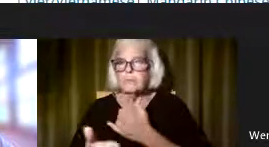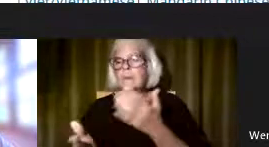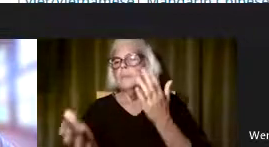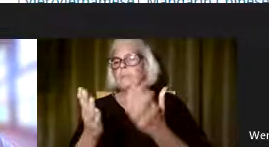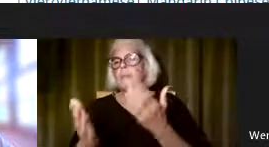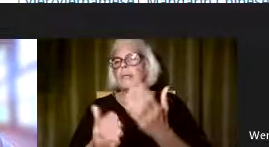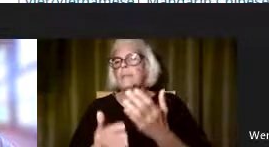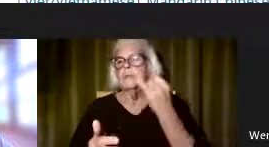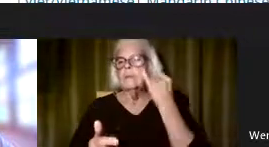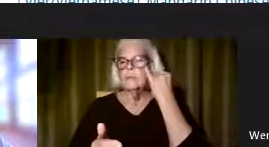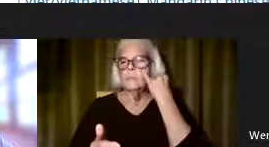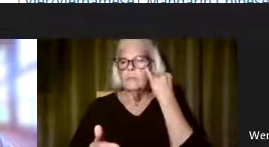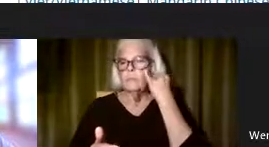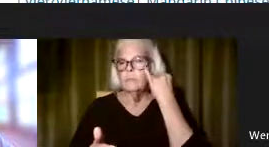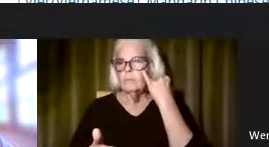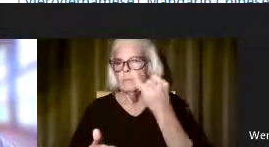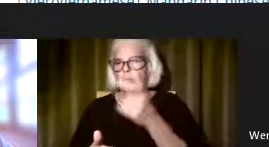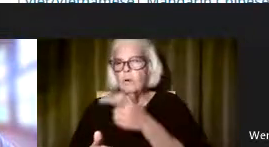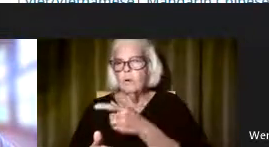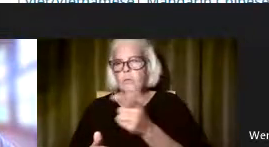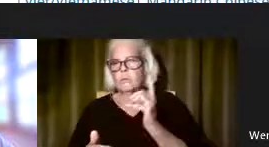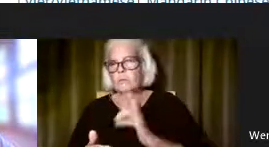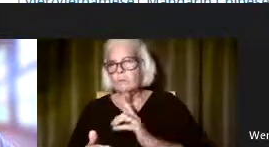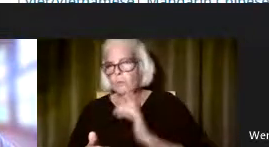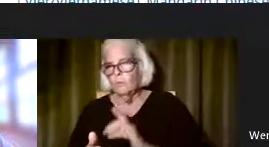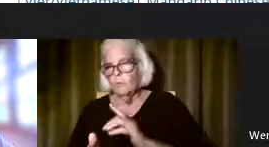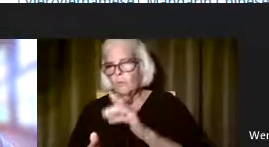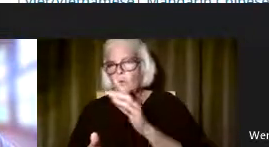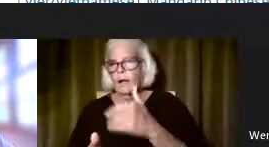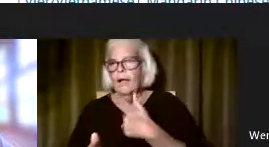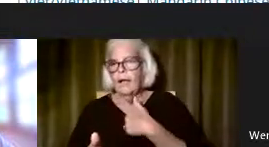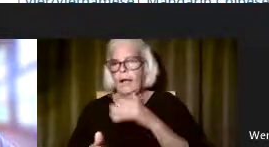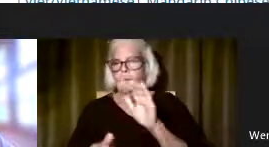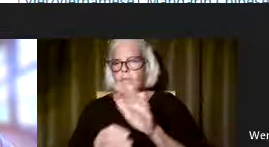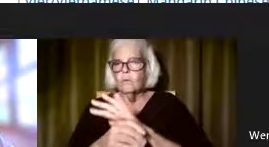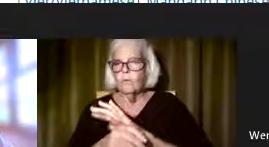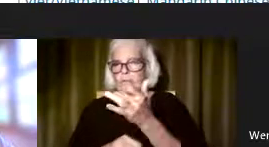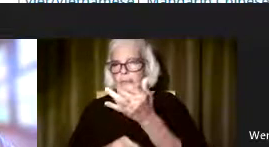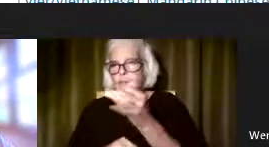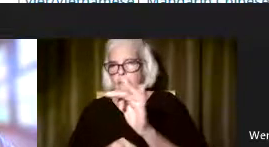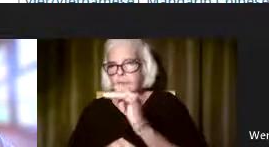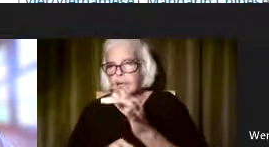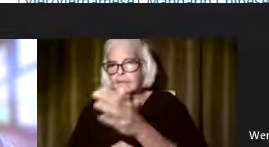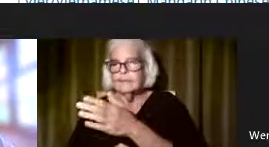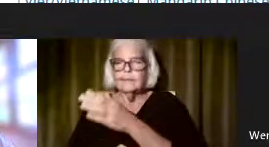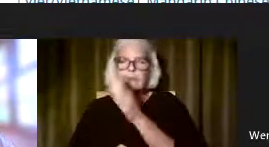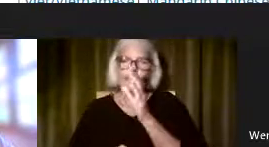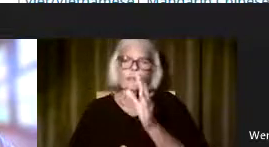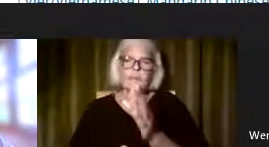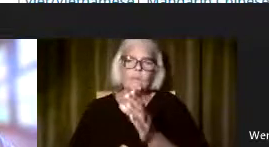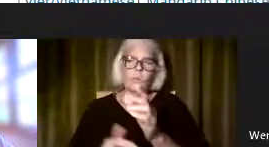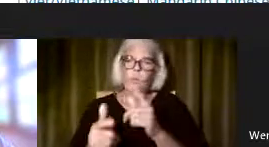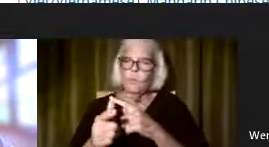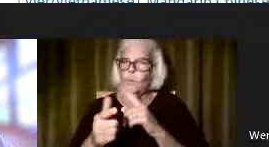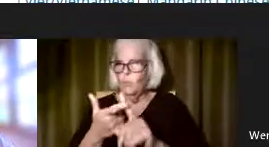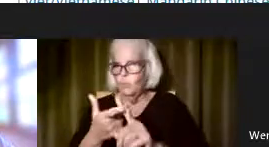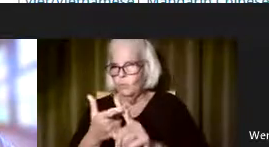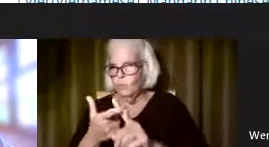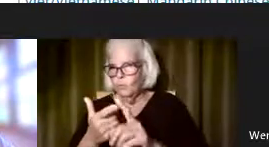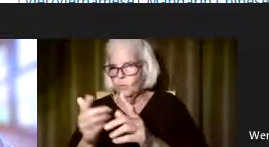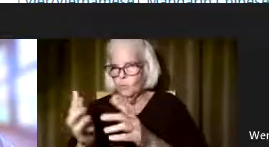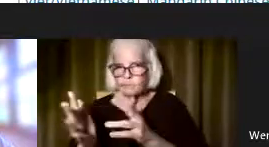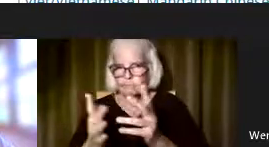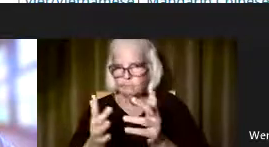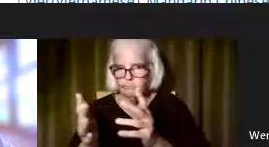might lead to a negative or positive. That might not be indicative of your current situation.